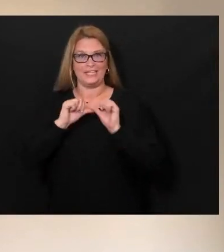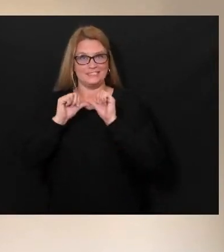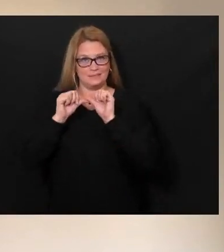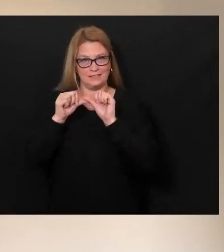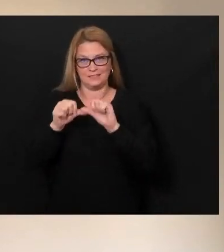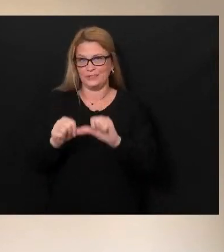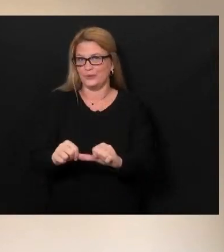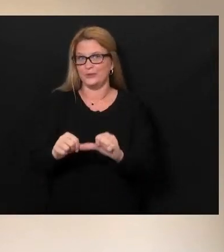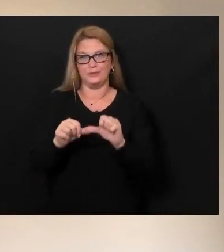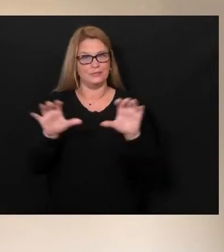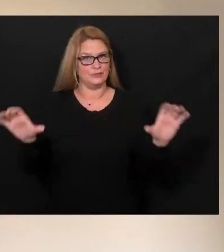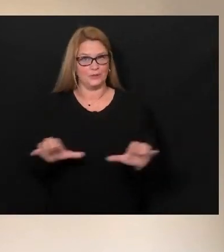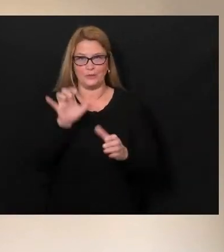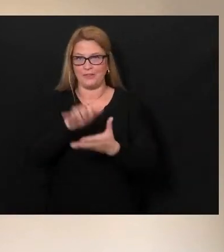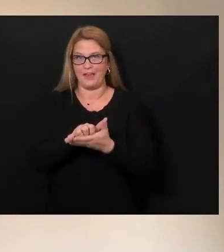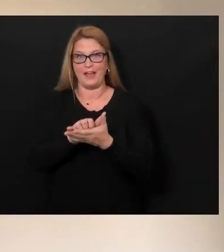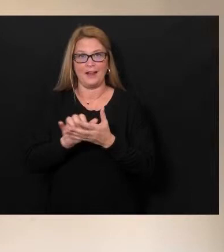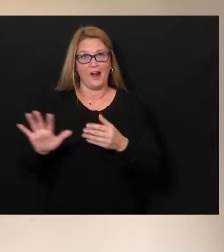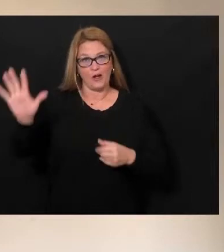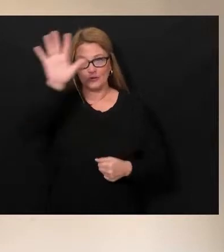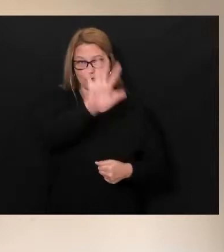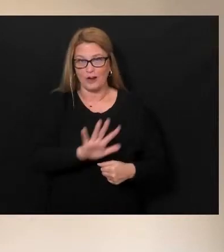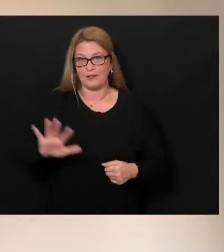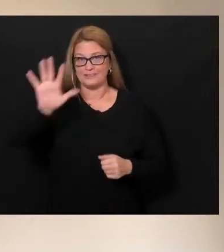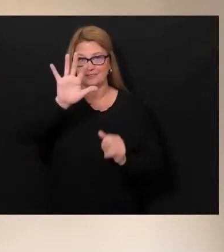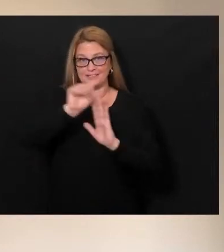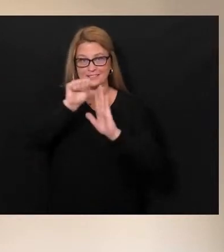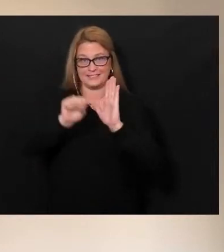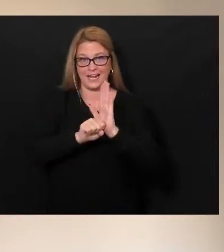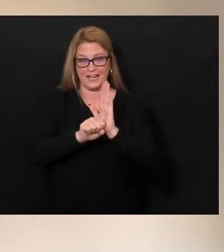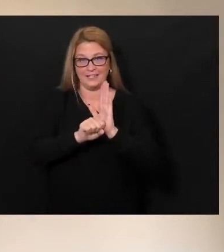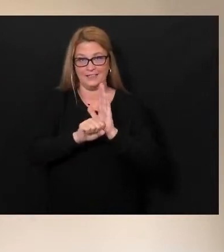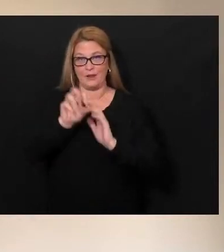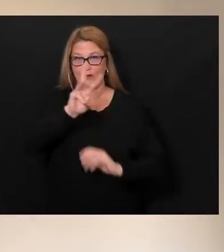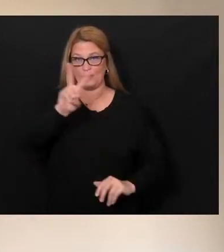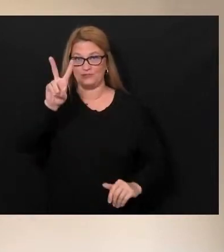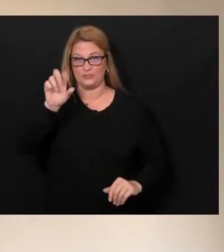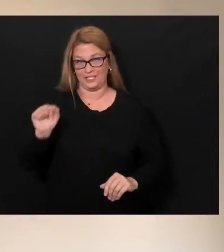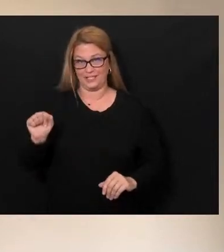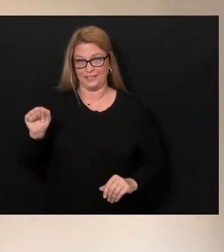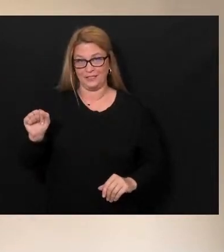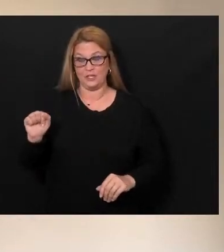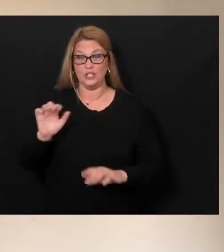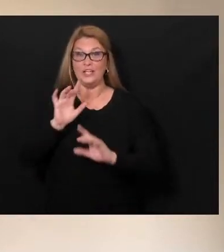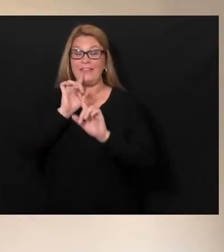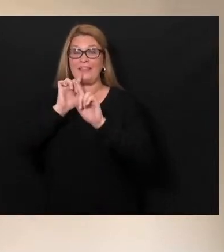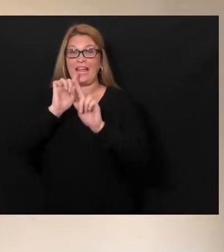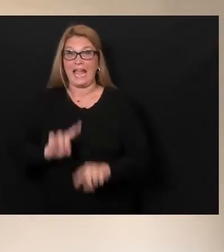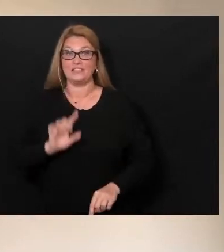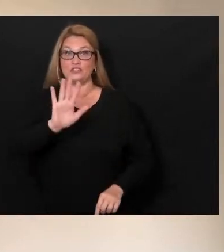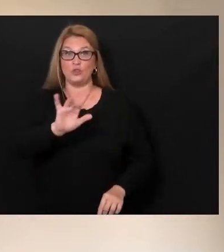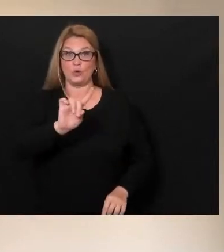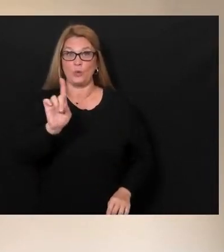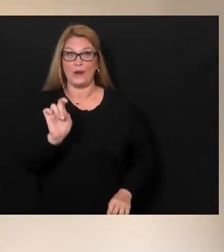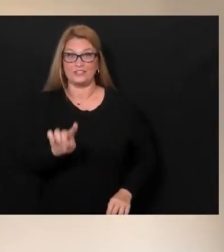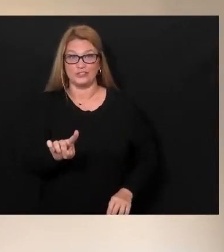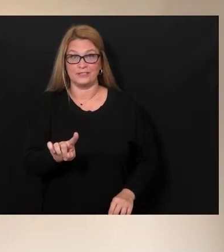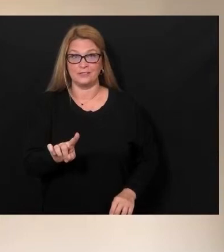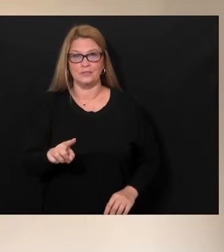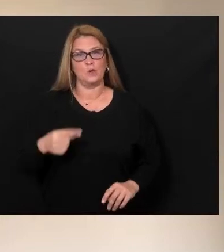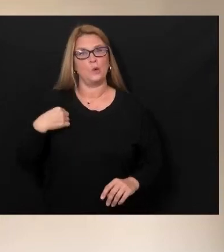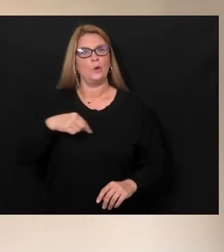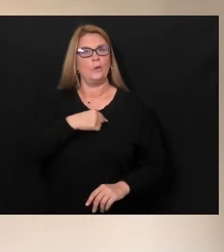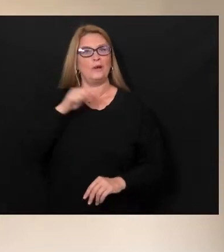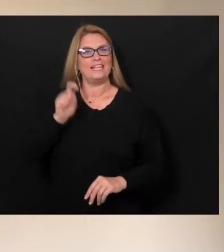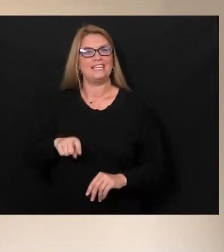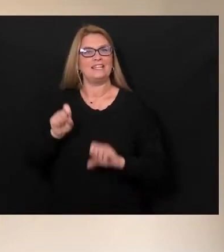that across the state of West Virginia and the system. So the answer to your question is we need to be able